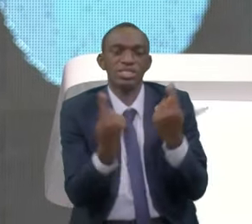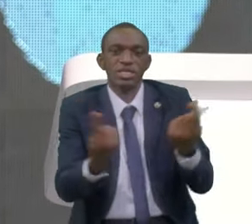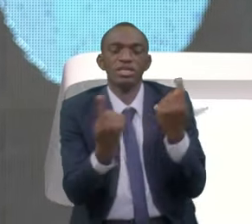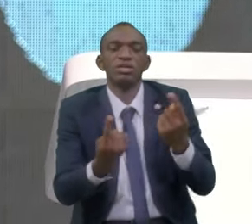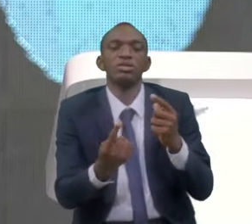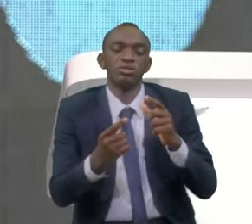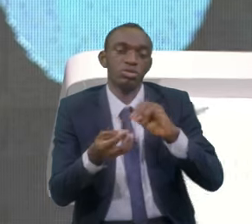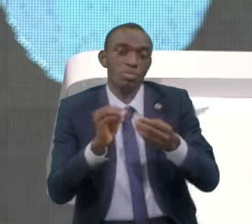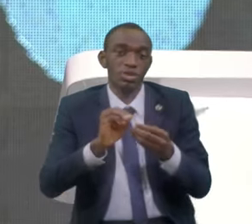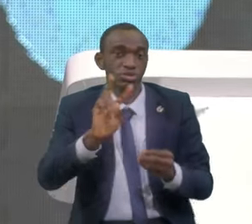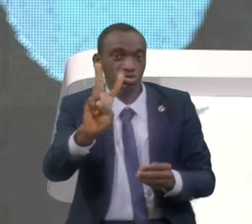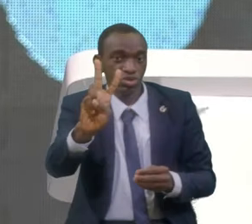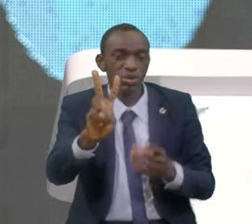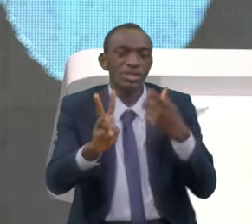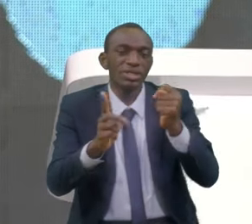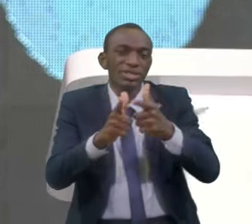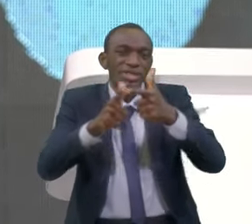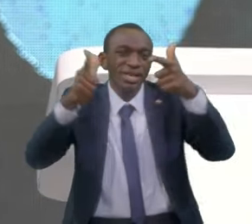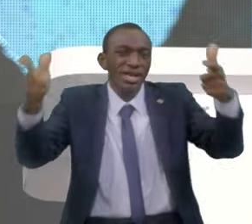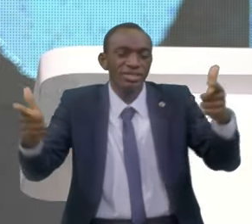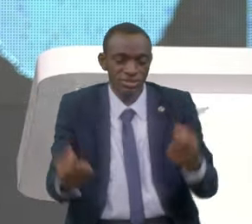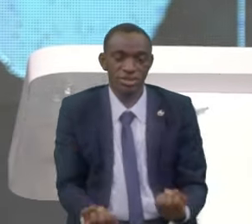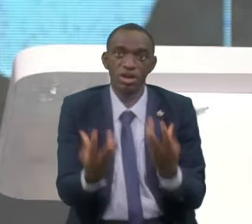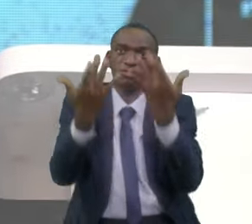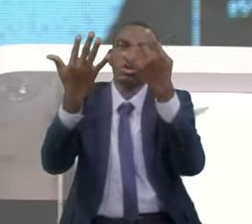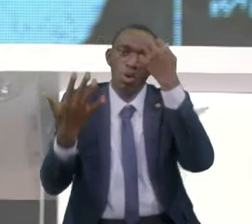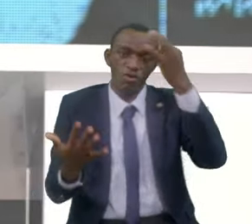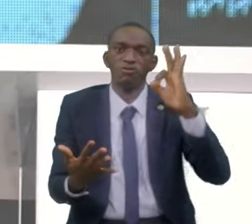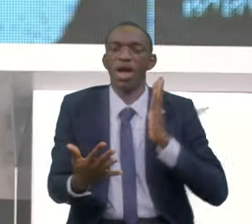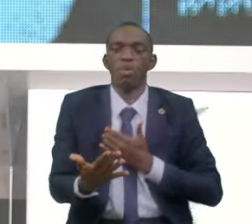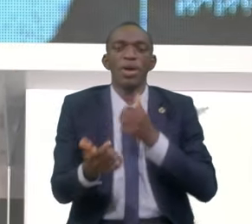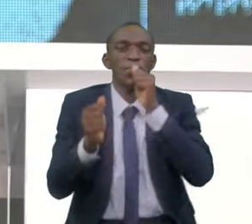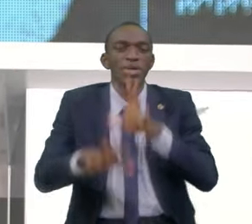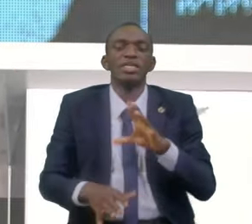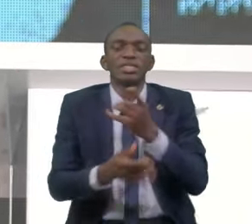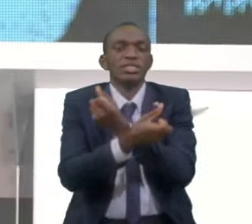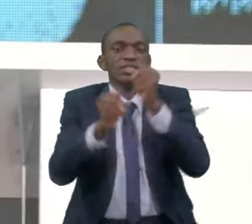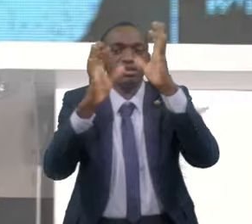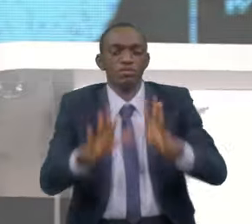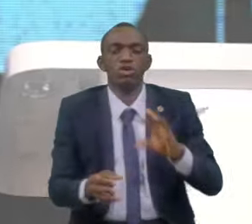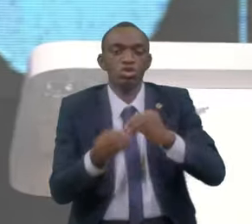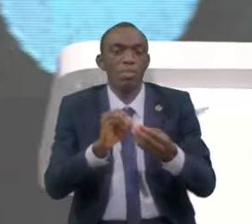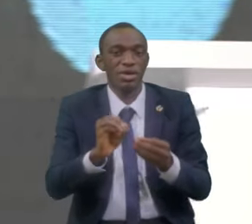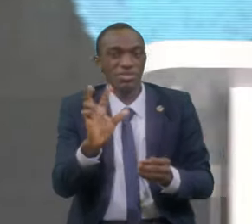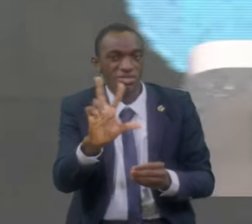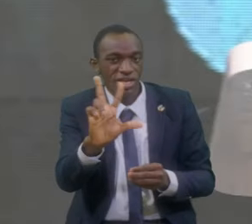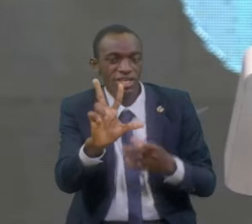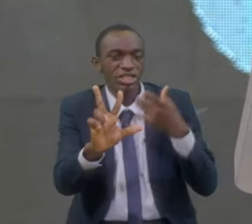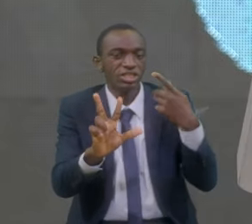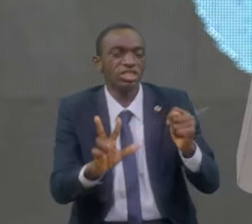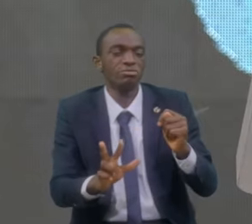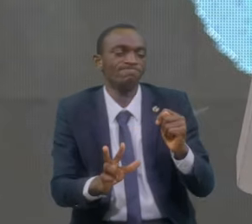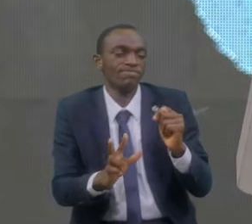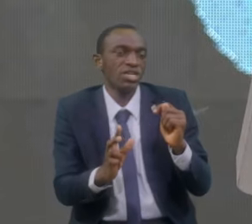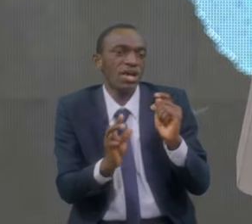of our blessed Savior. Number three, the godly stand of